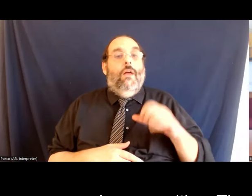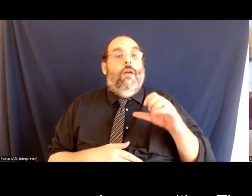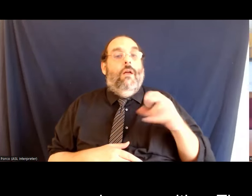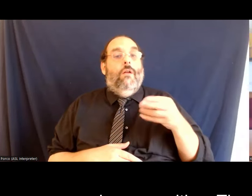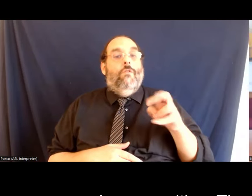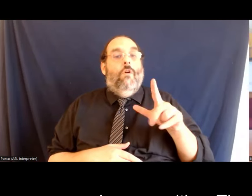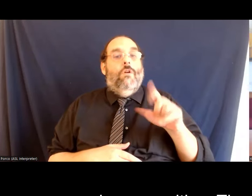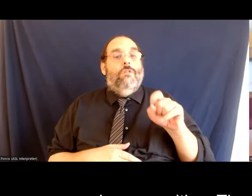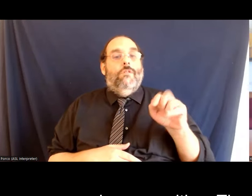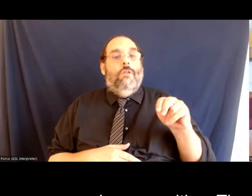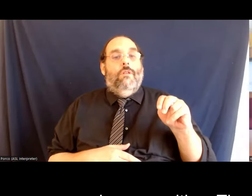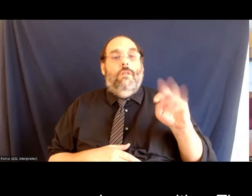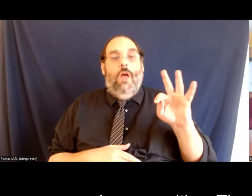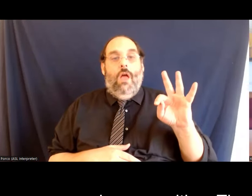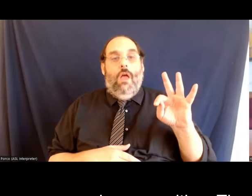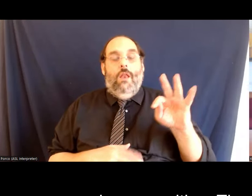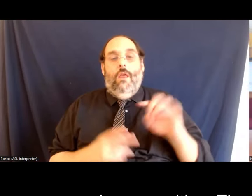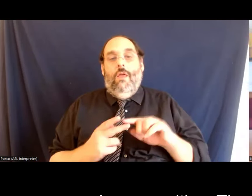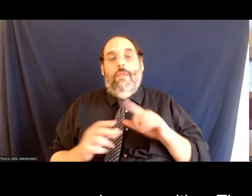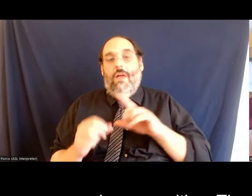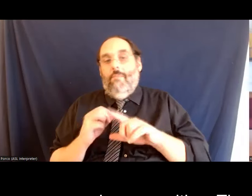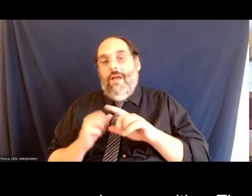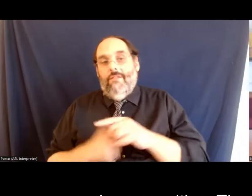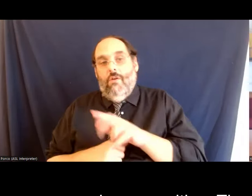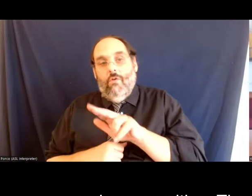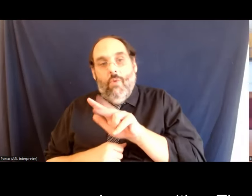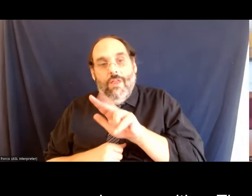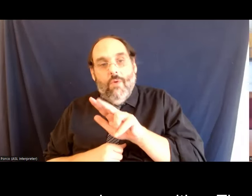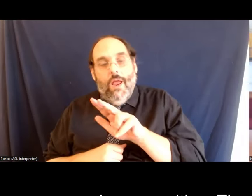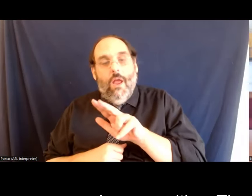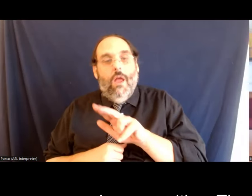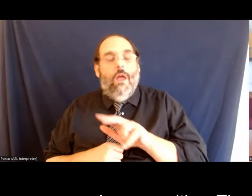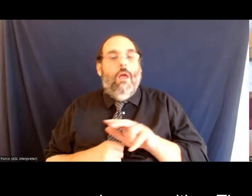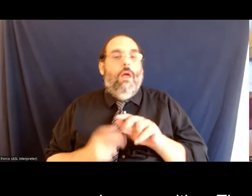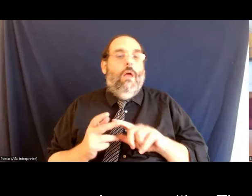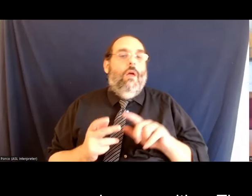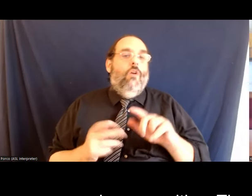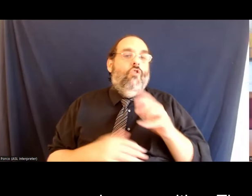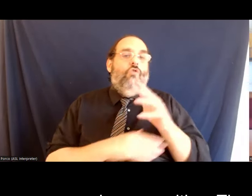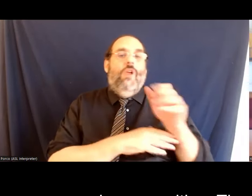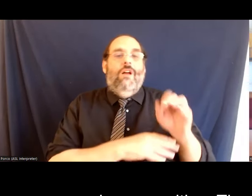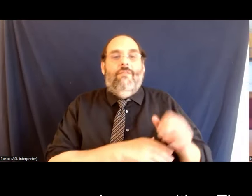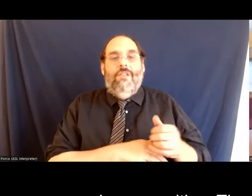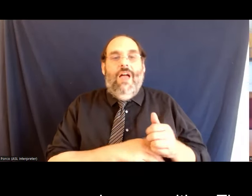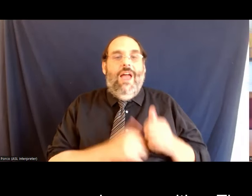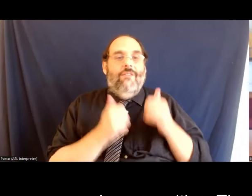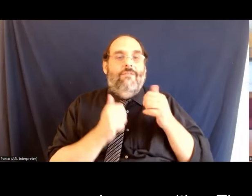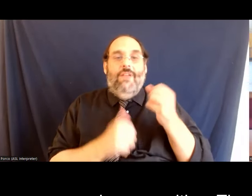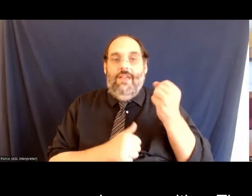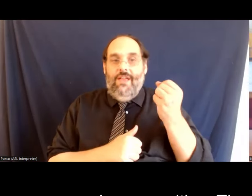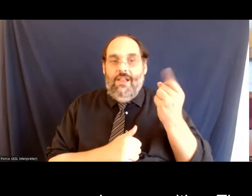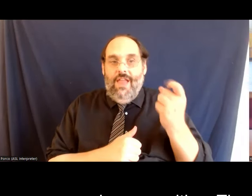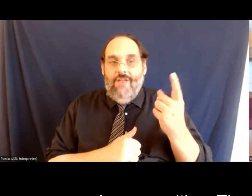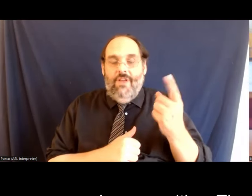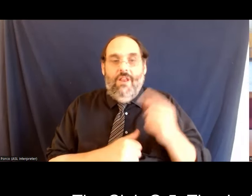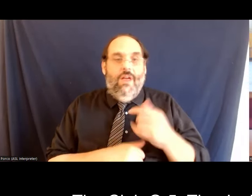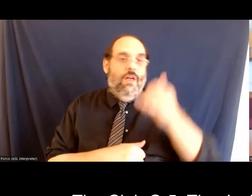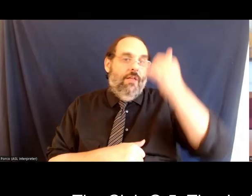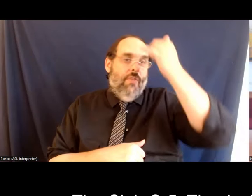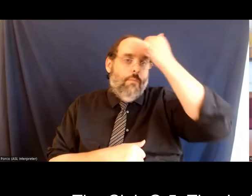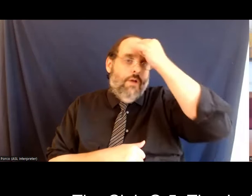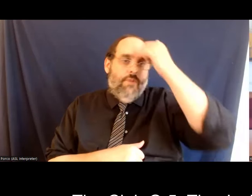9, the El Paso 23, the Tree of Life 11, the Buffalo